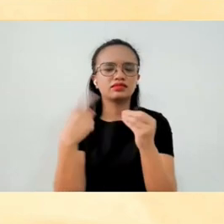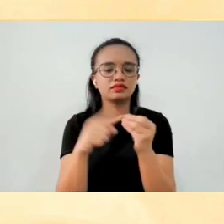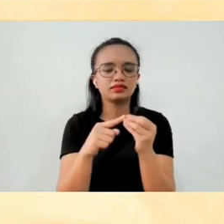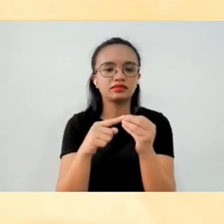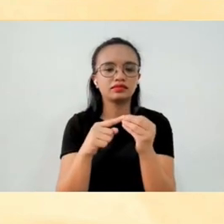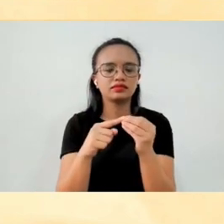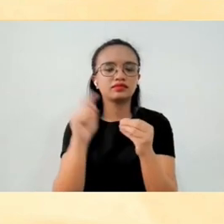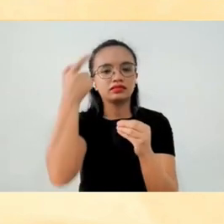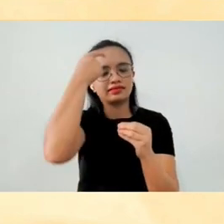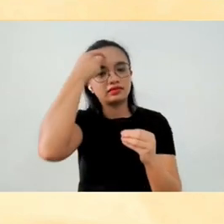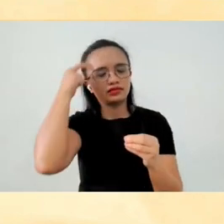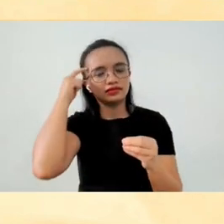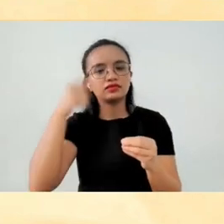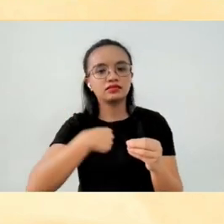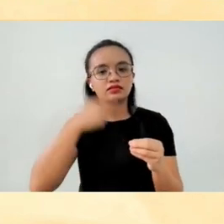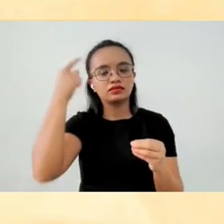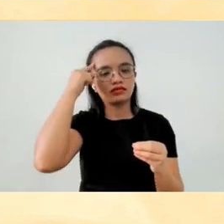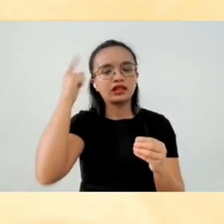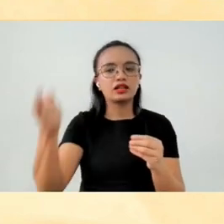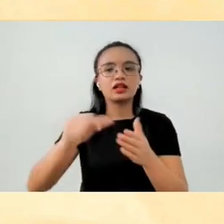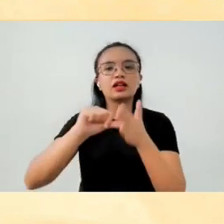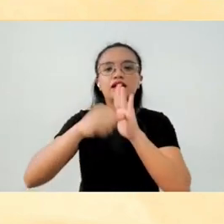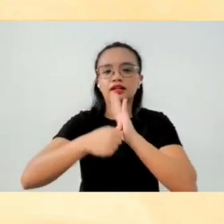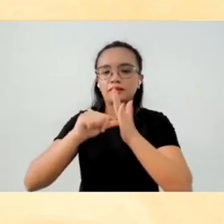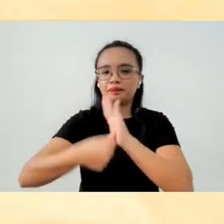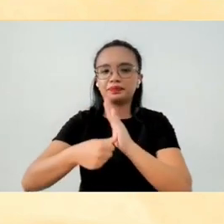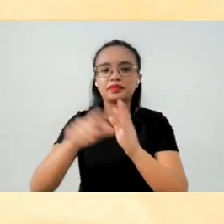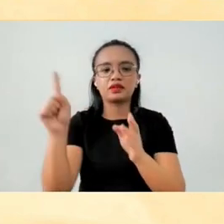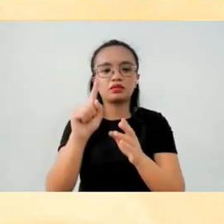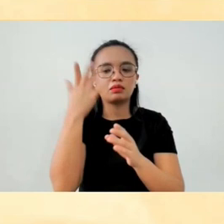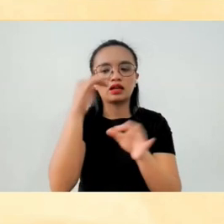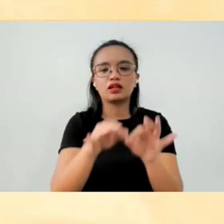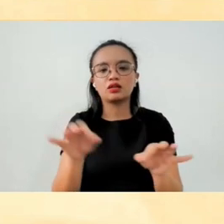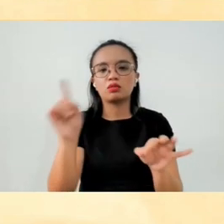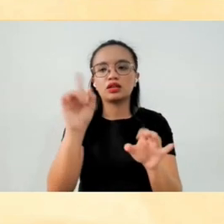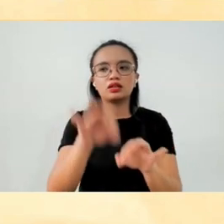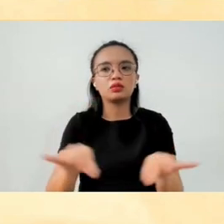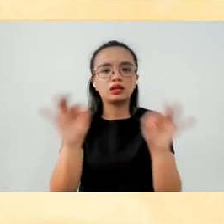the trauma, I think she highlighted our important role as